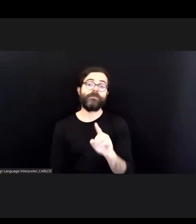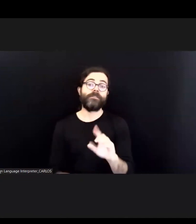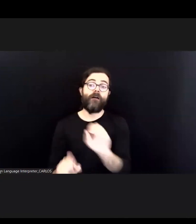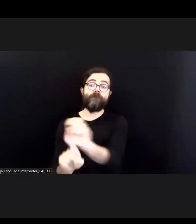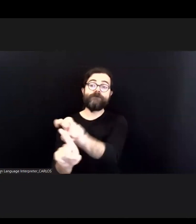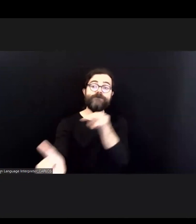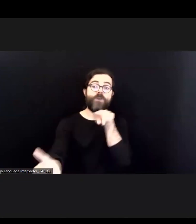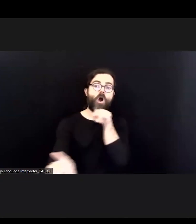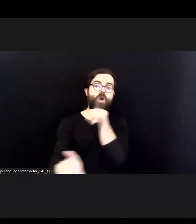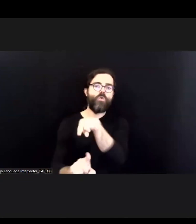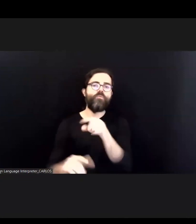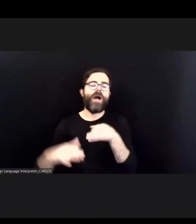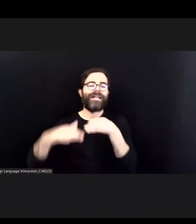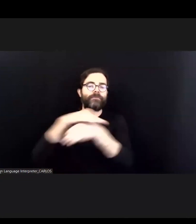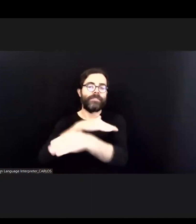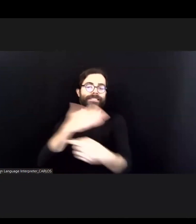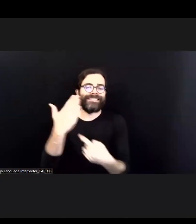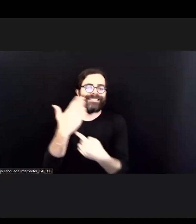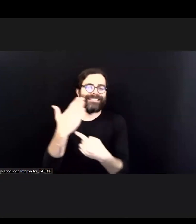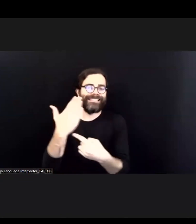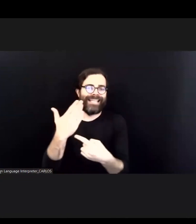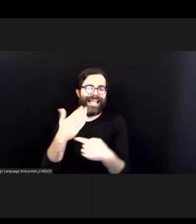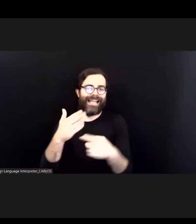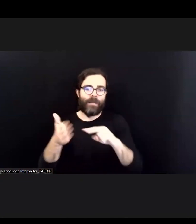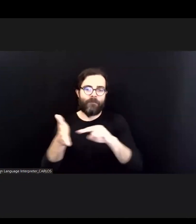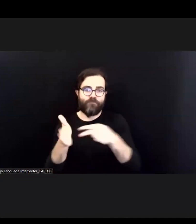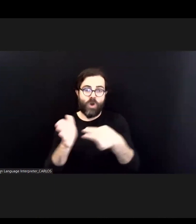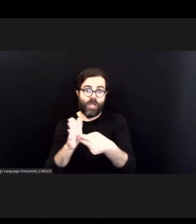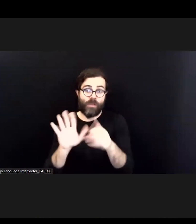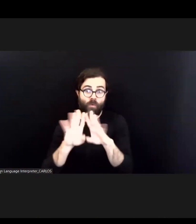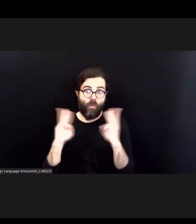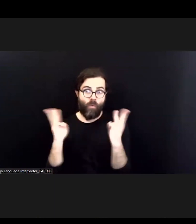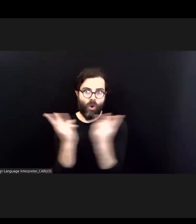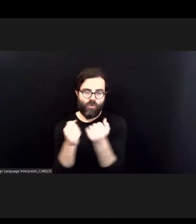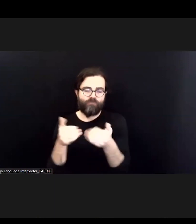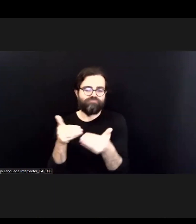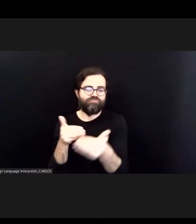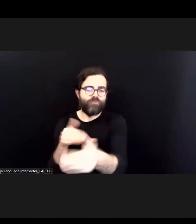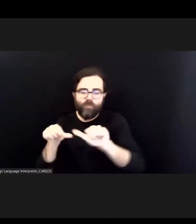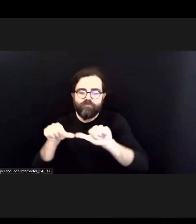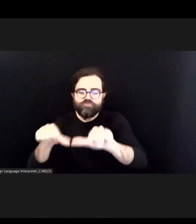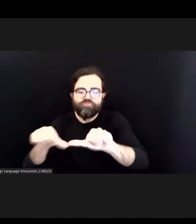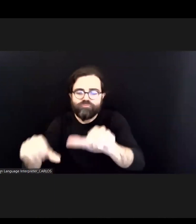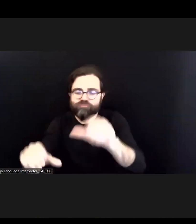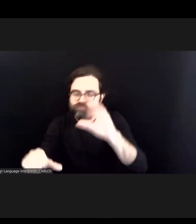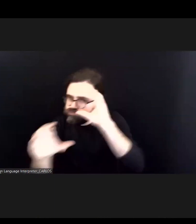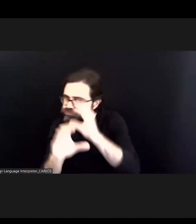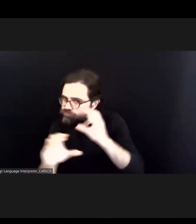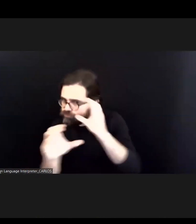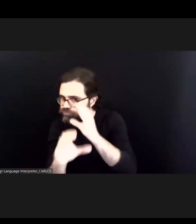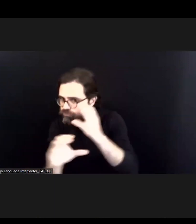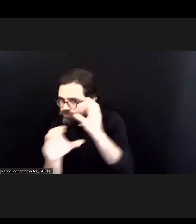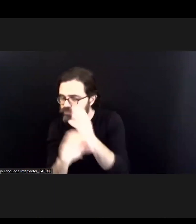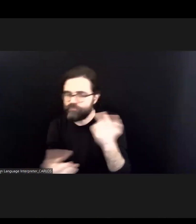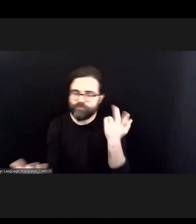the legislation, policy, and standardization of Susanna, and then really the